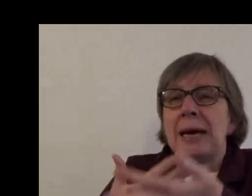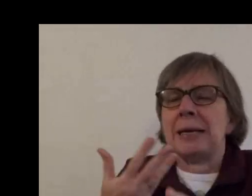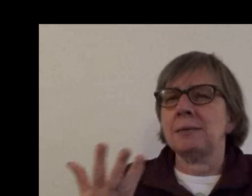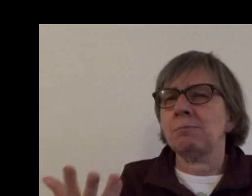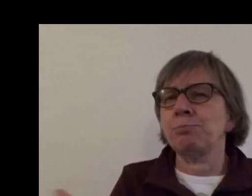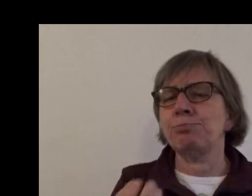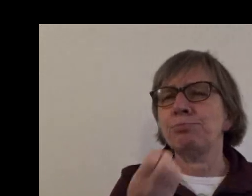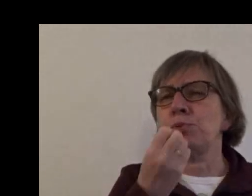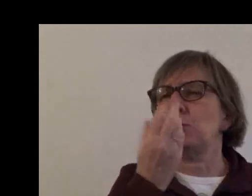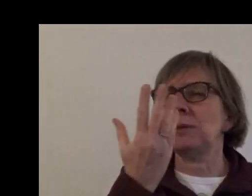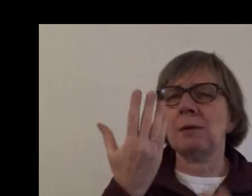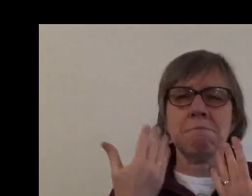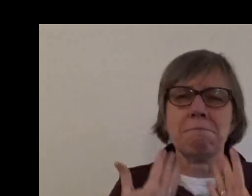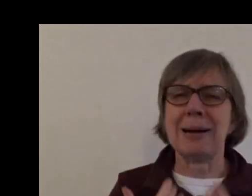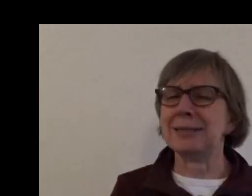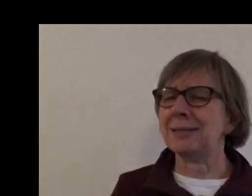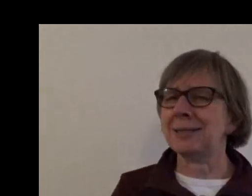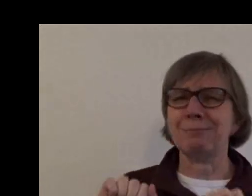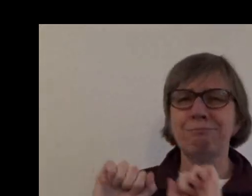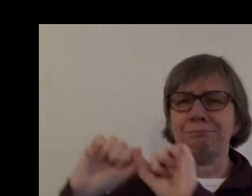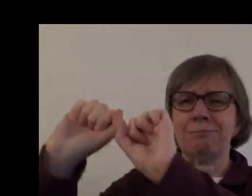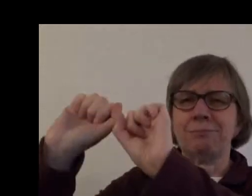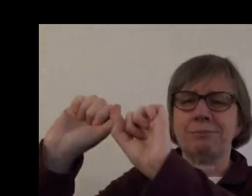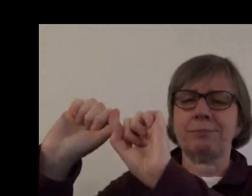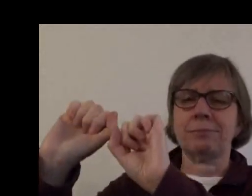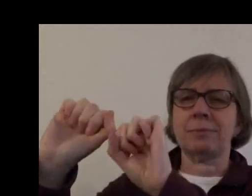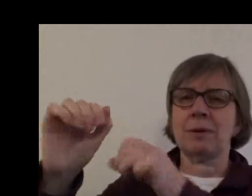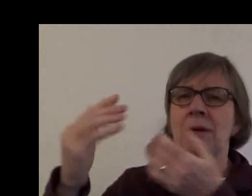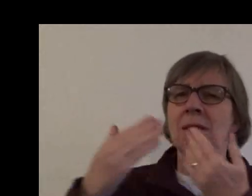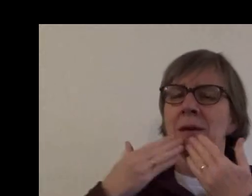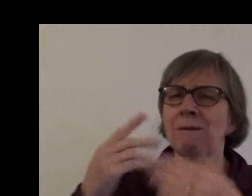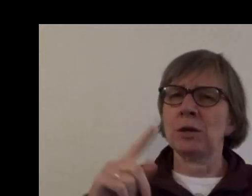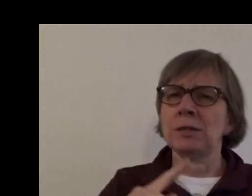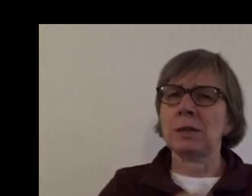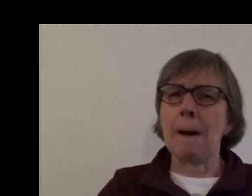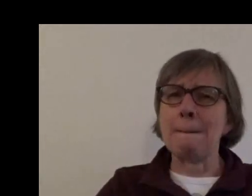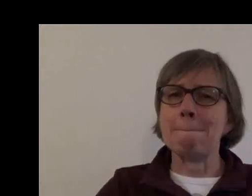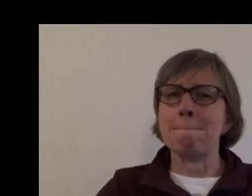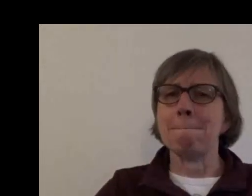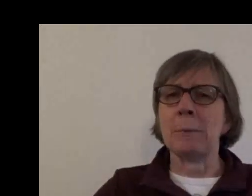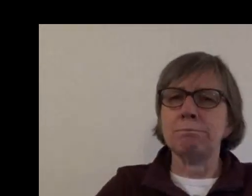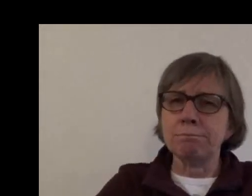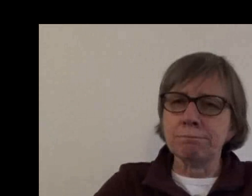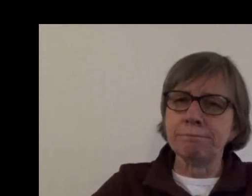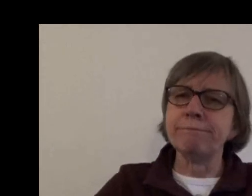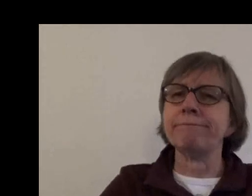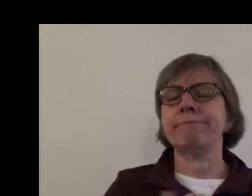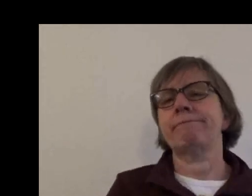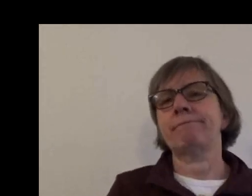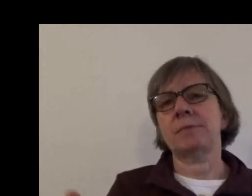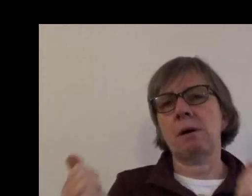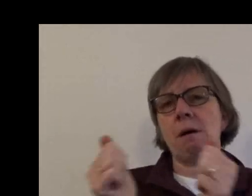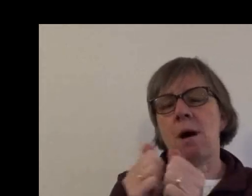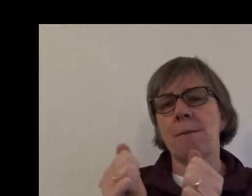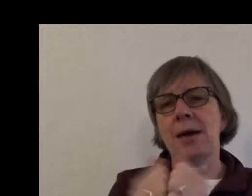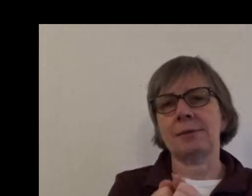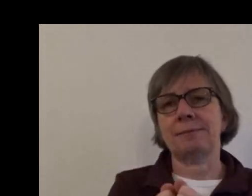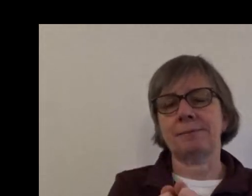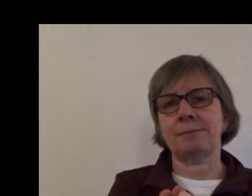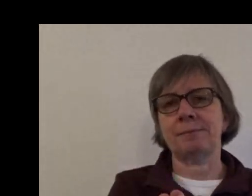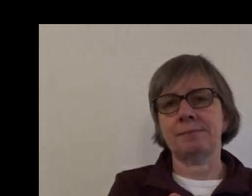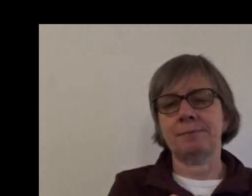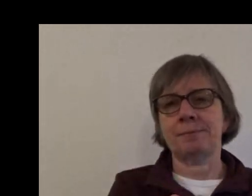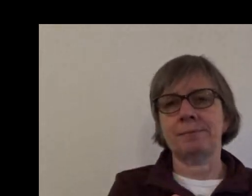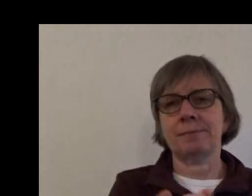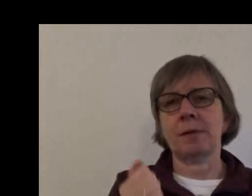the majesty, the wonder of who you are. Thank you again for our time together, Lord. Amen.